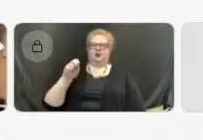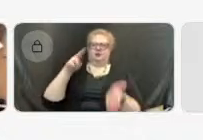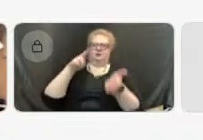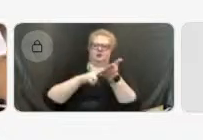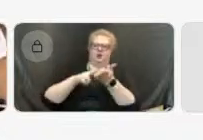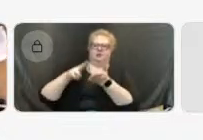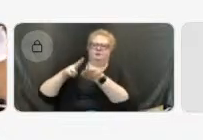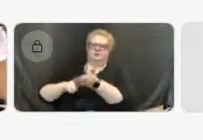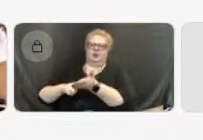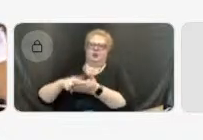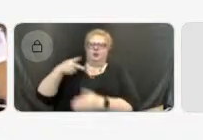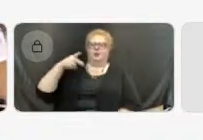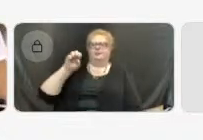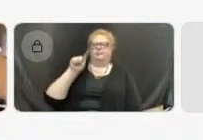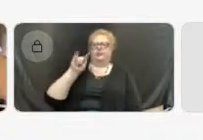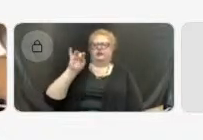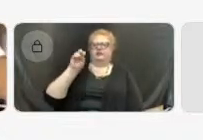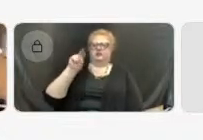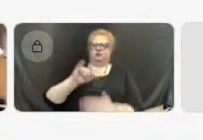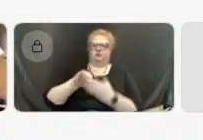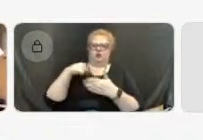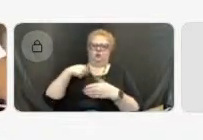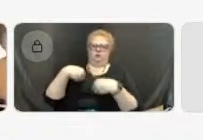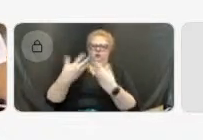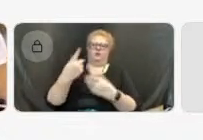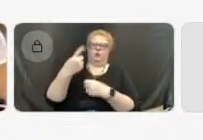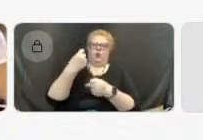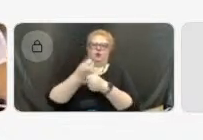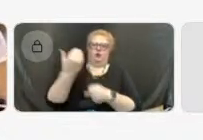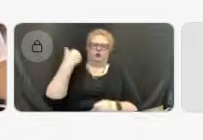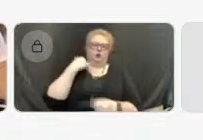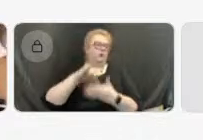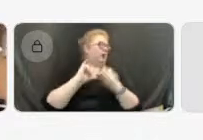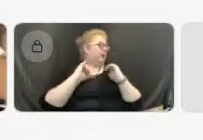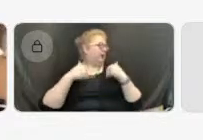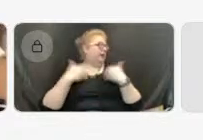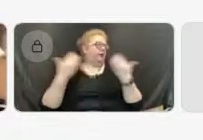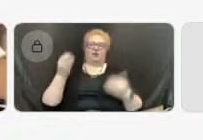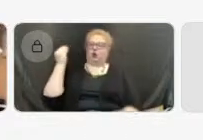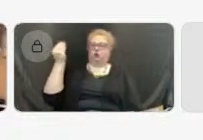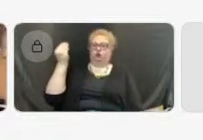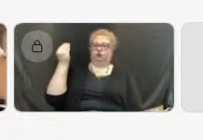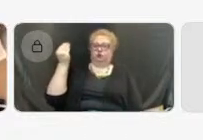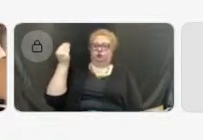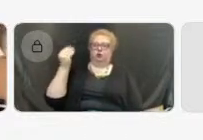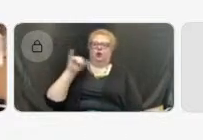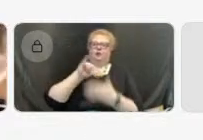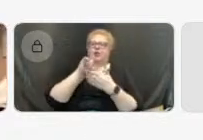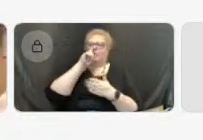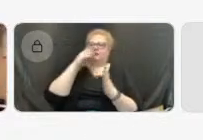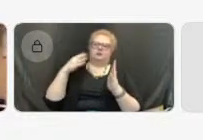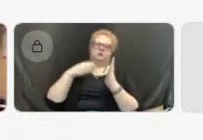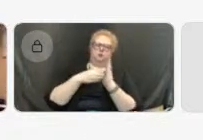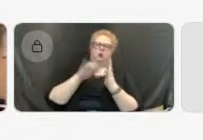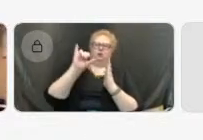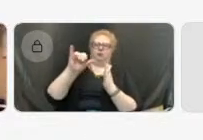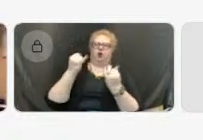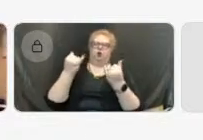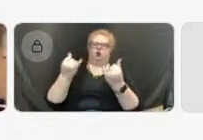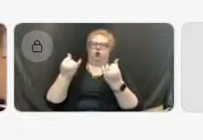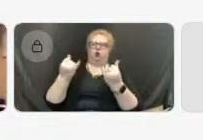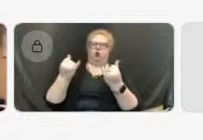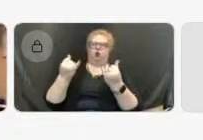provided to you a year ago, the ones that I have in my hand, in opposition to the current proposed